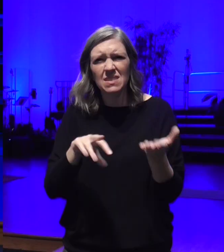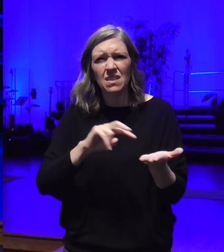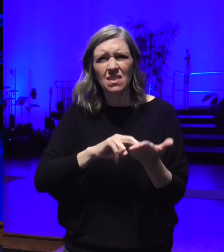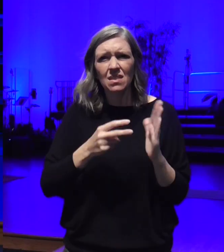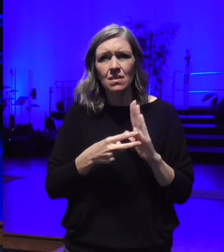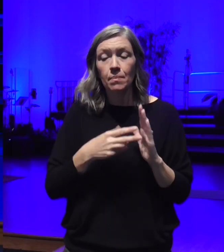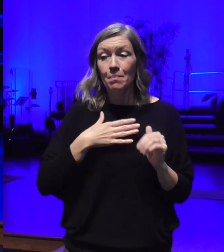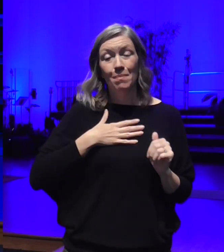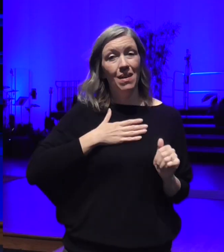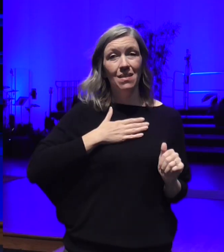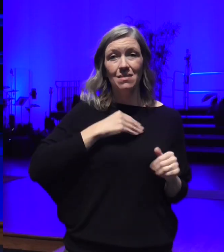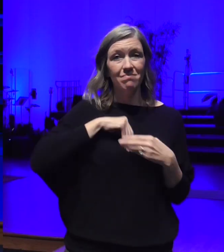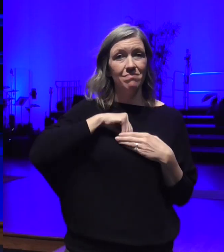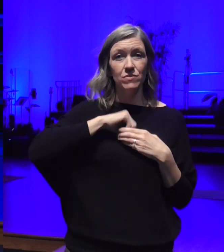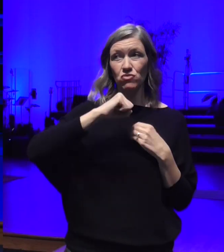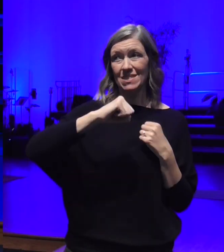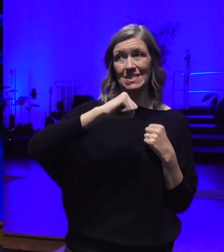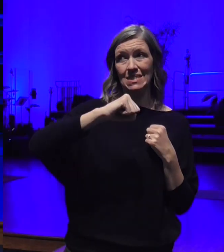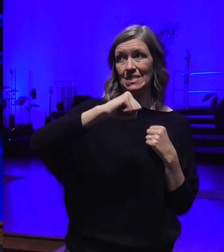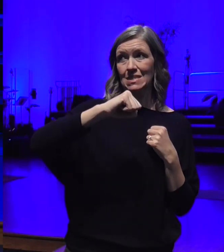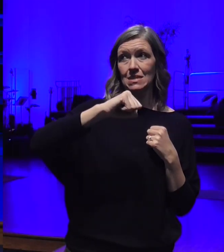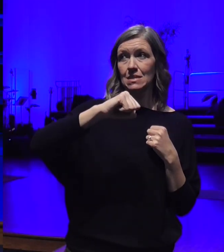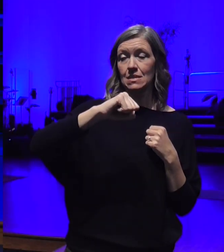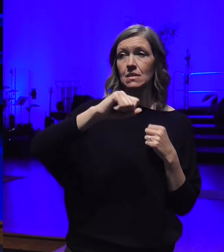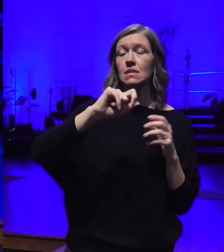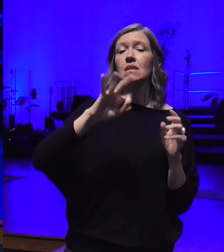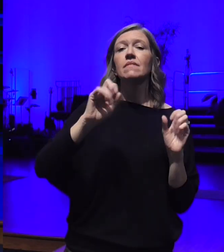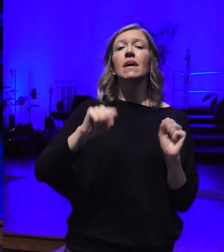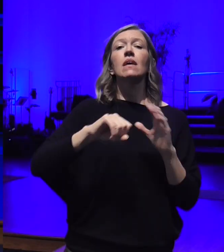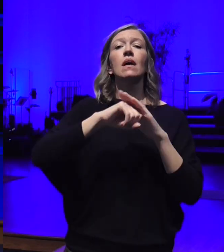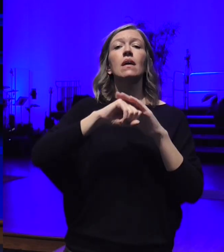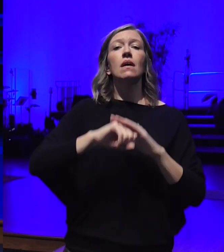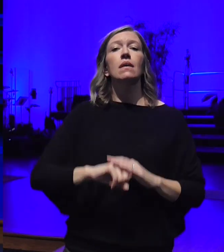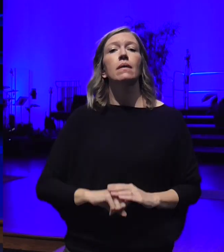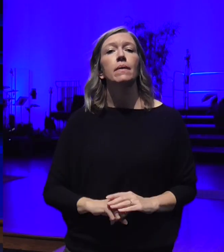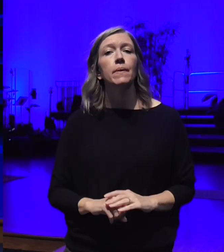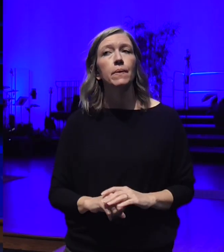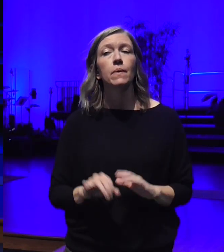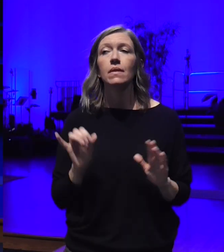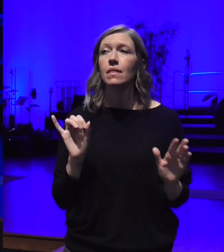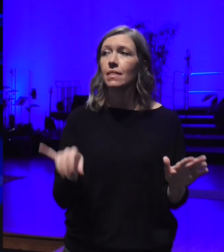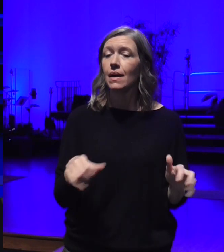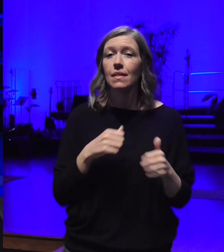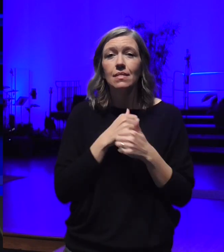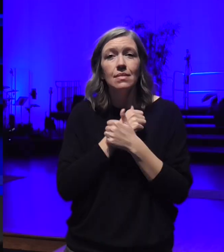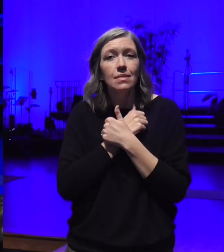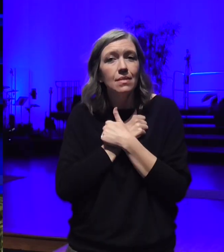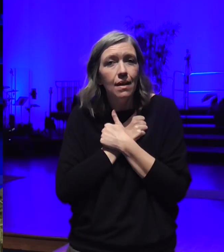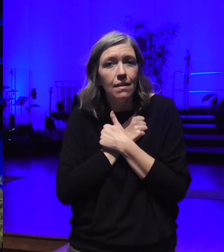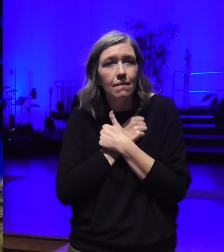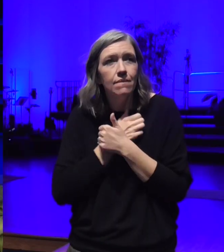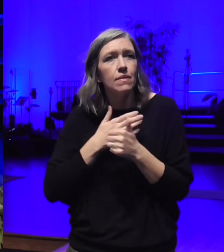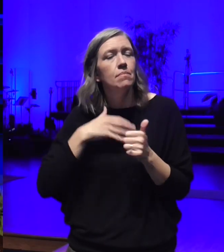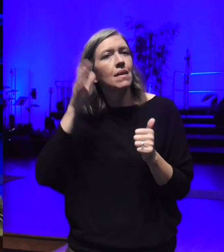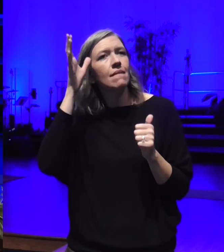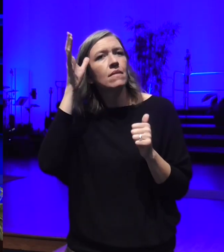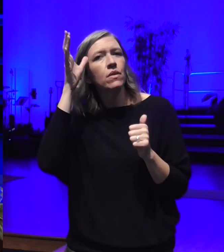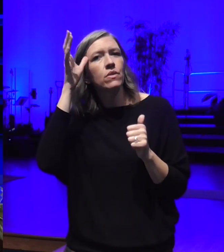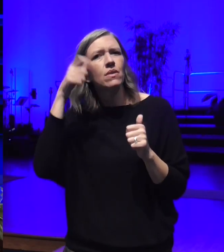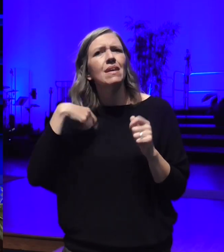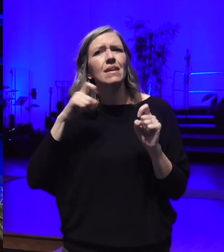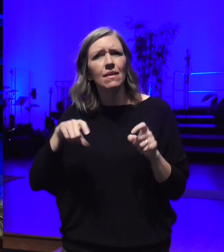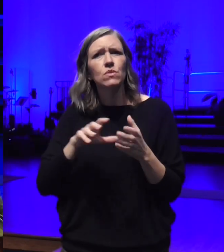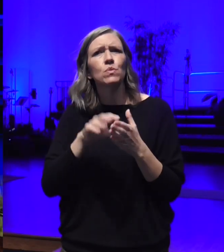My own resistance. When if I can just overcome that love of my Father, even though I have to learn